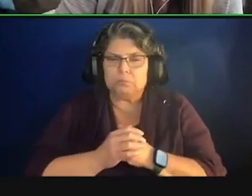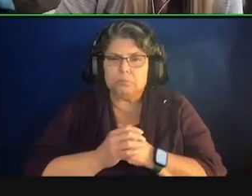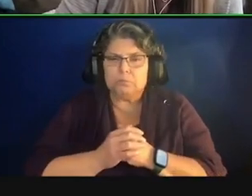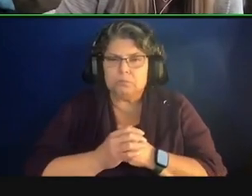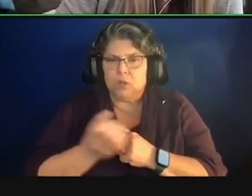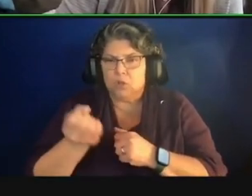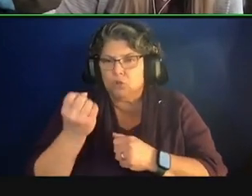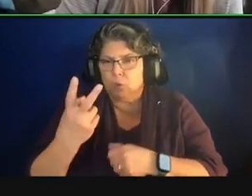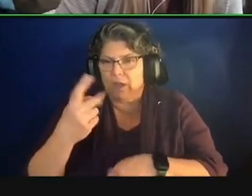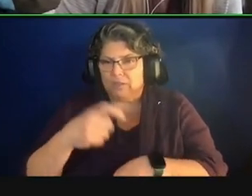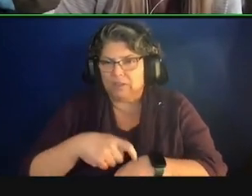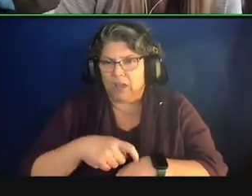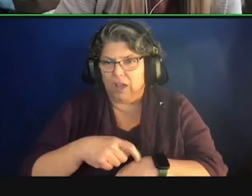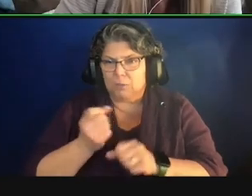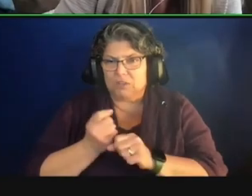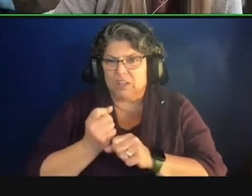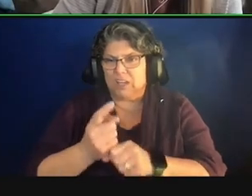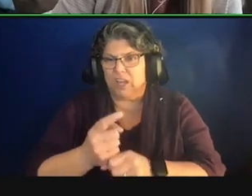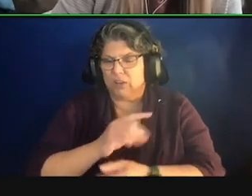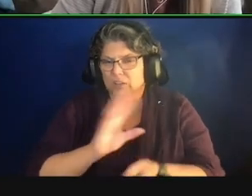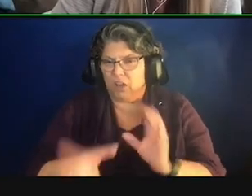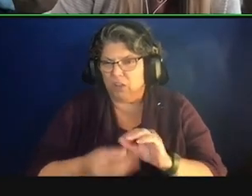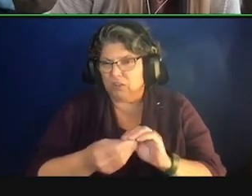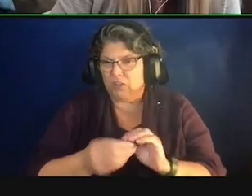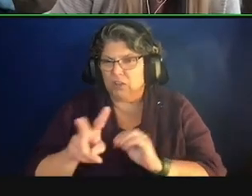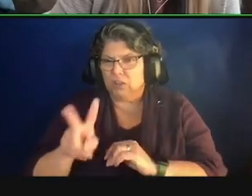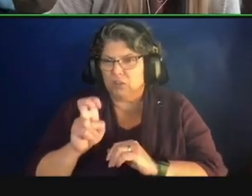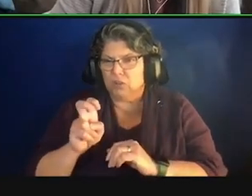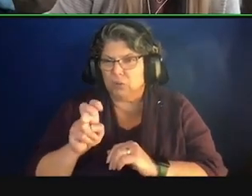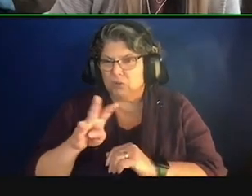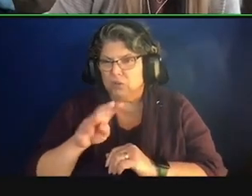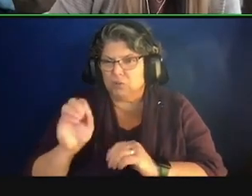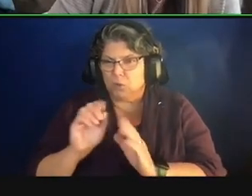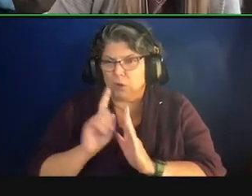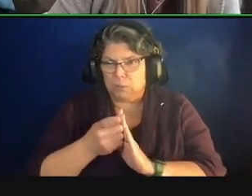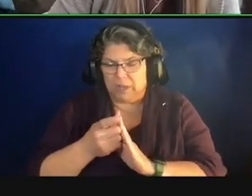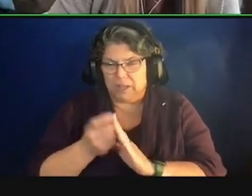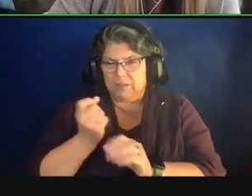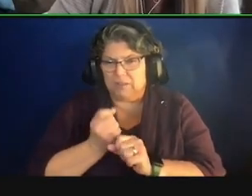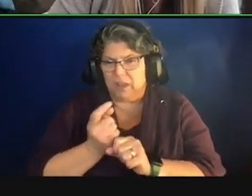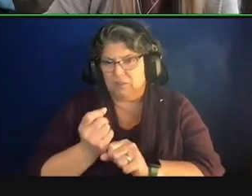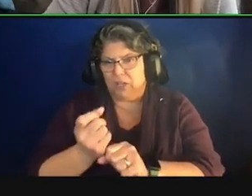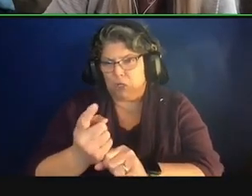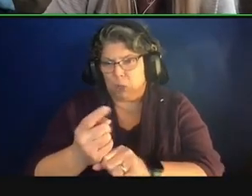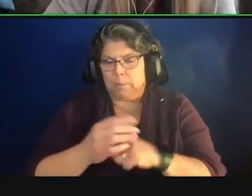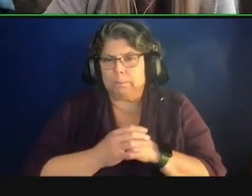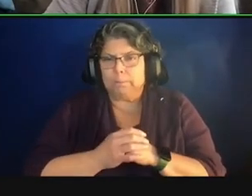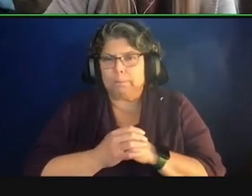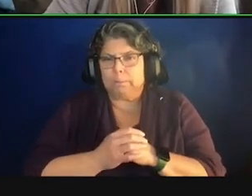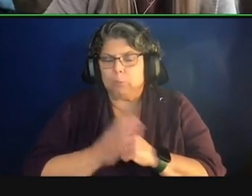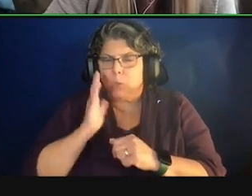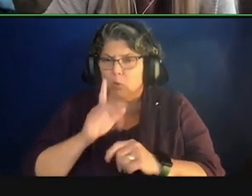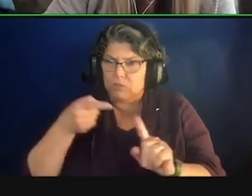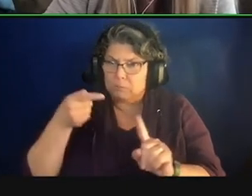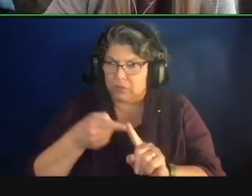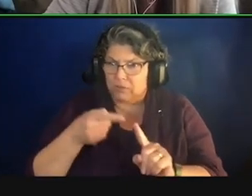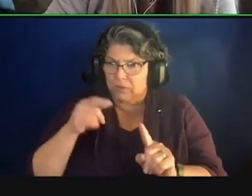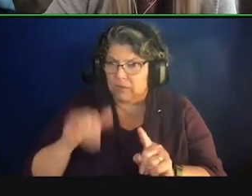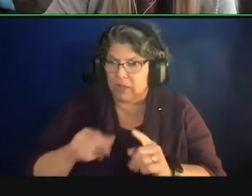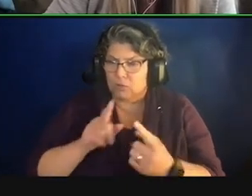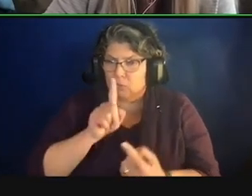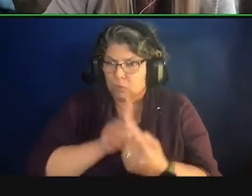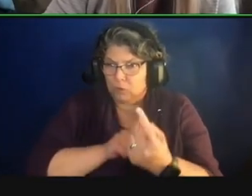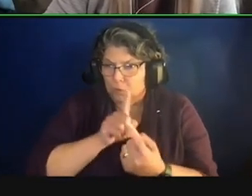12 times a year, totaling 240 minutes a year. And it'll specify whether that's an